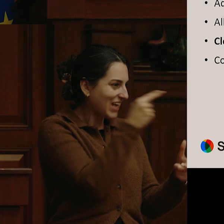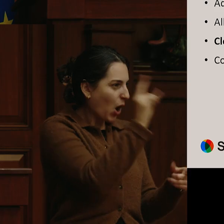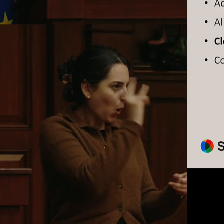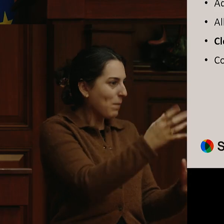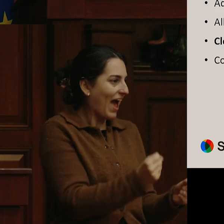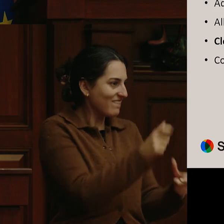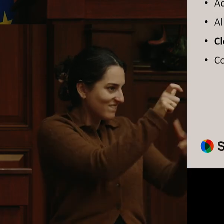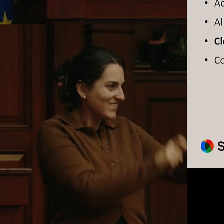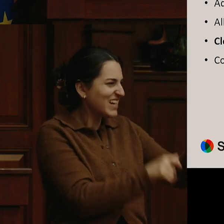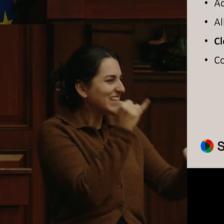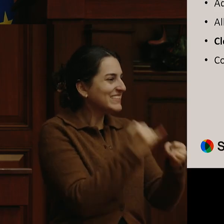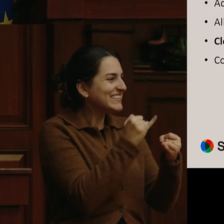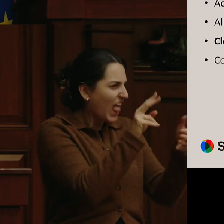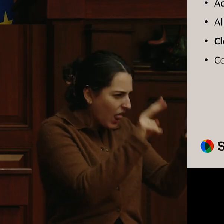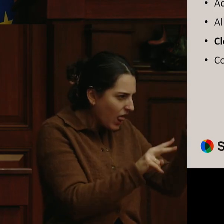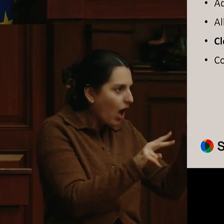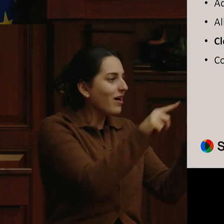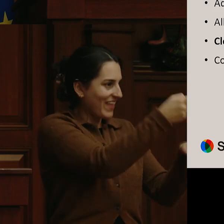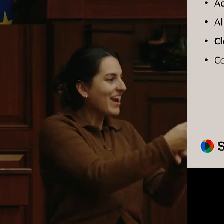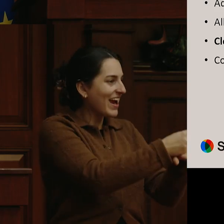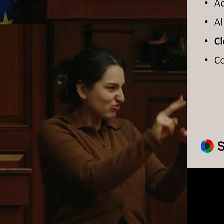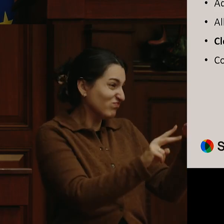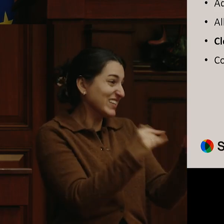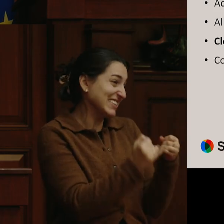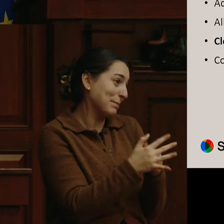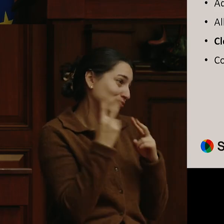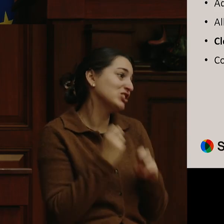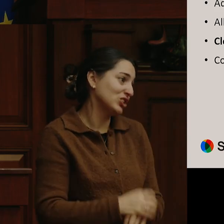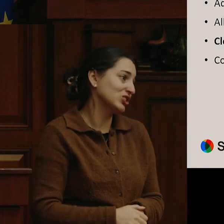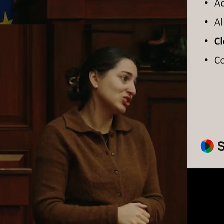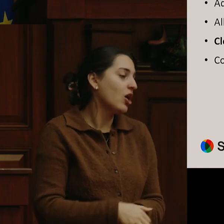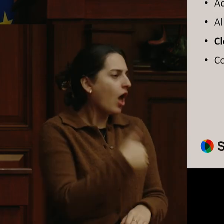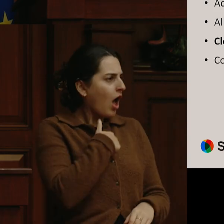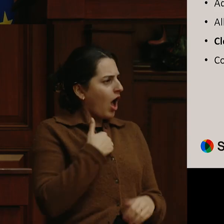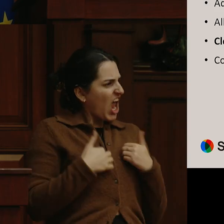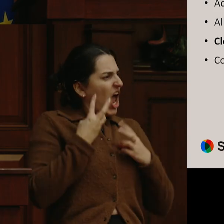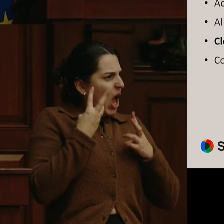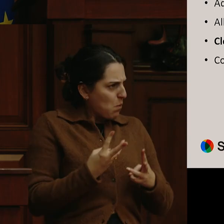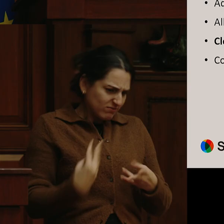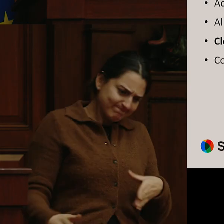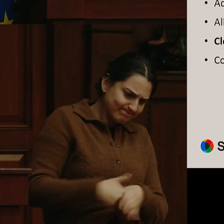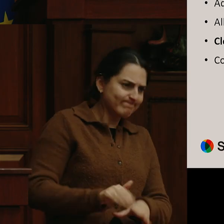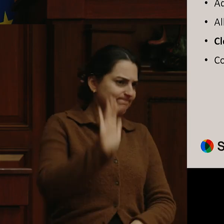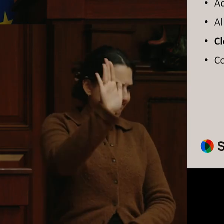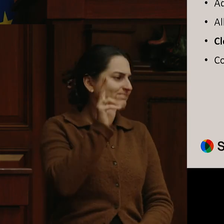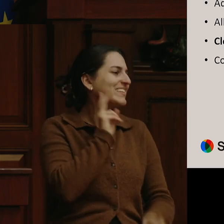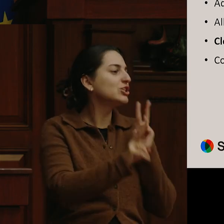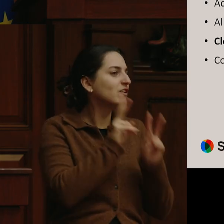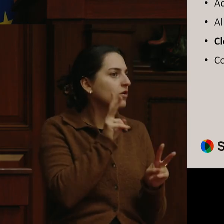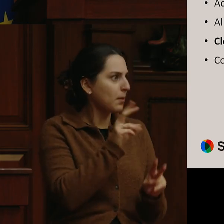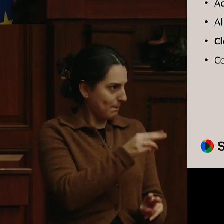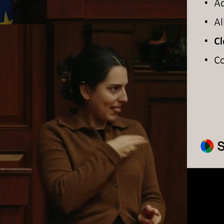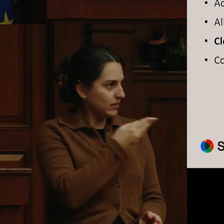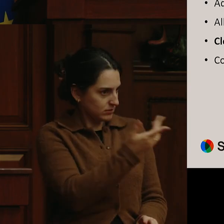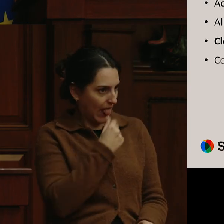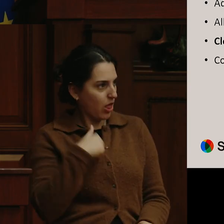the details about all of these studies are on that too. So again, if you're interested in taking part in an interview study, please